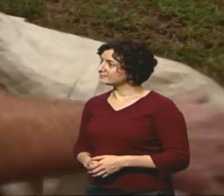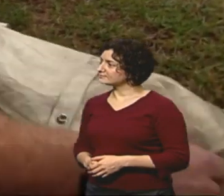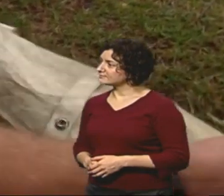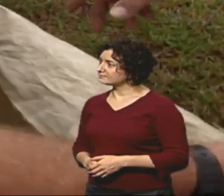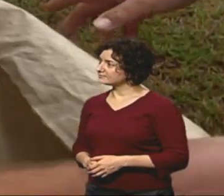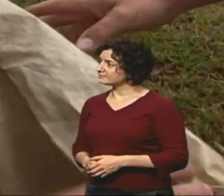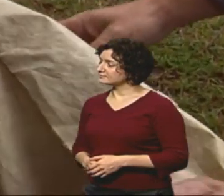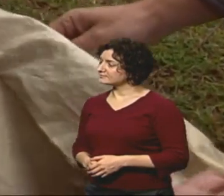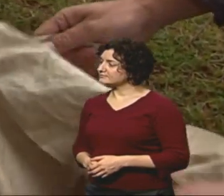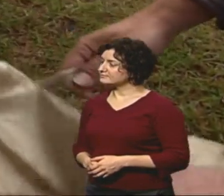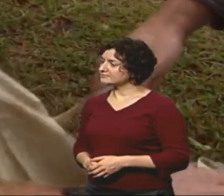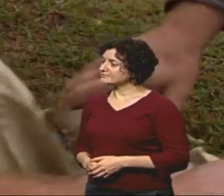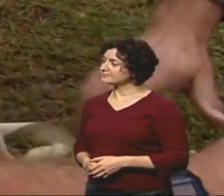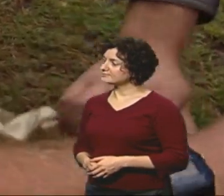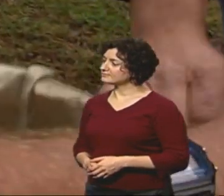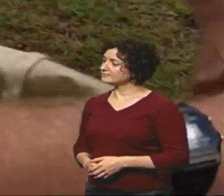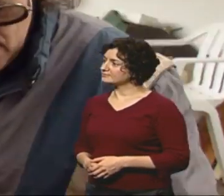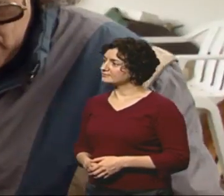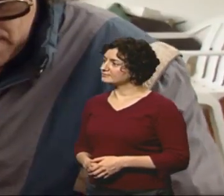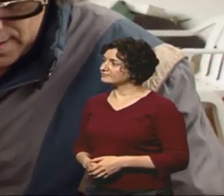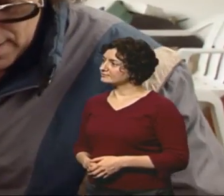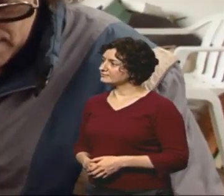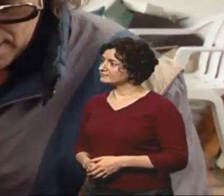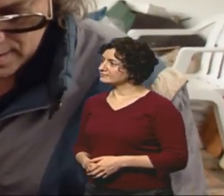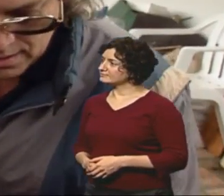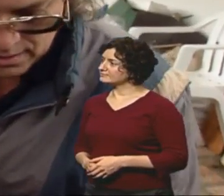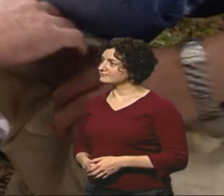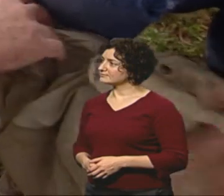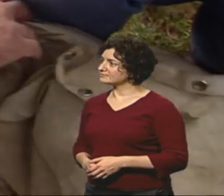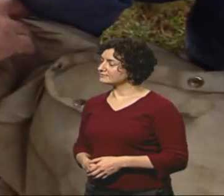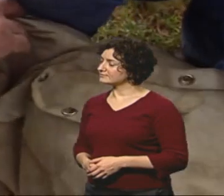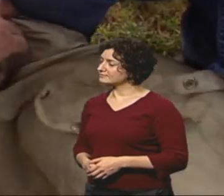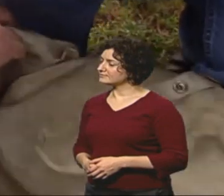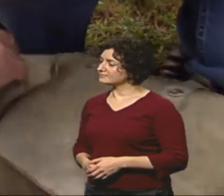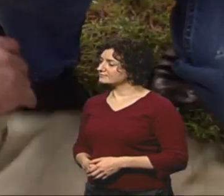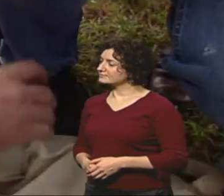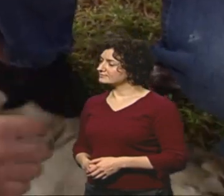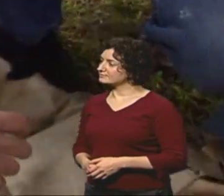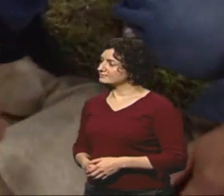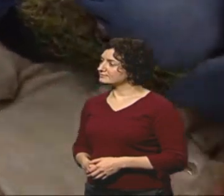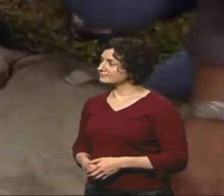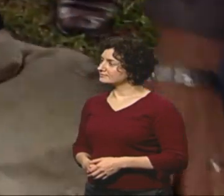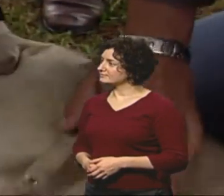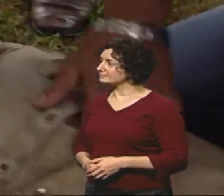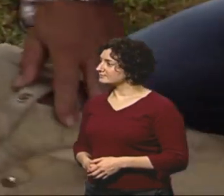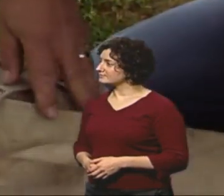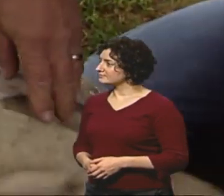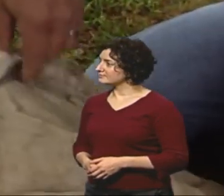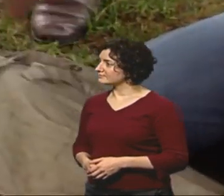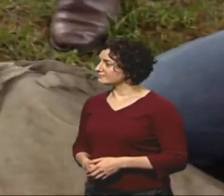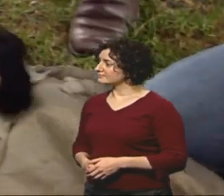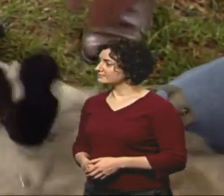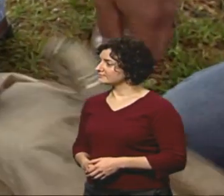Hopefully that'll be the last of it. Yeah, go down in. Try to double back, is he? There you go. Yeah.